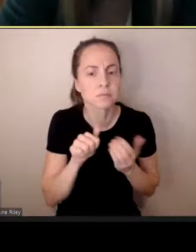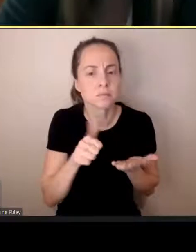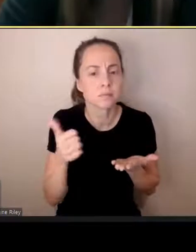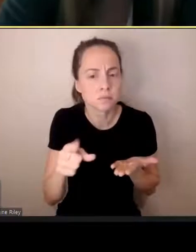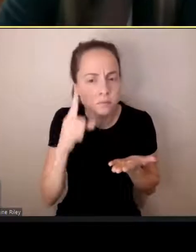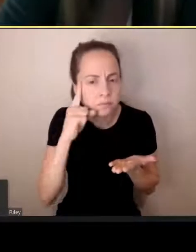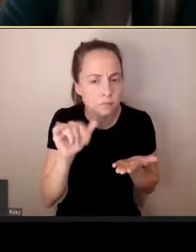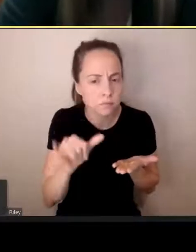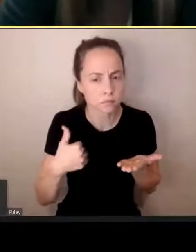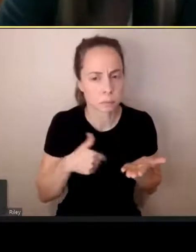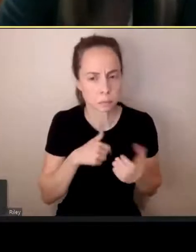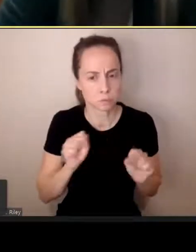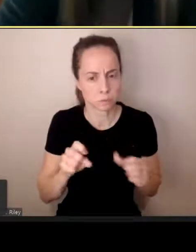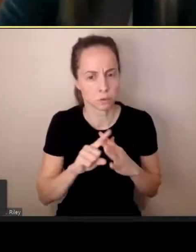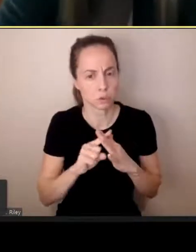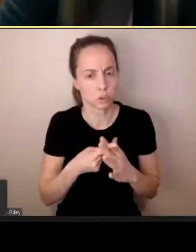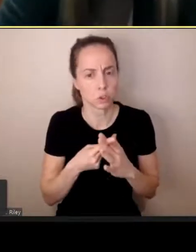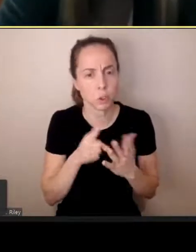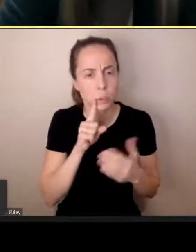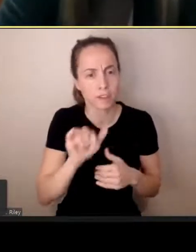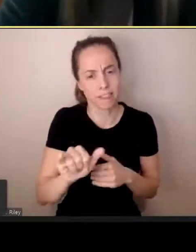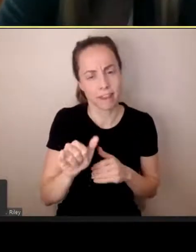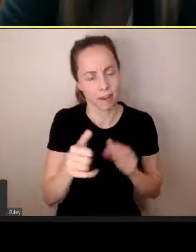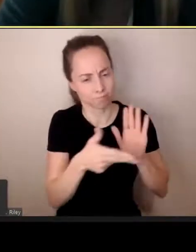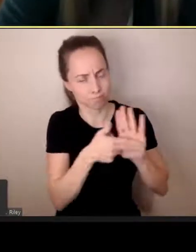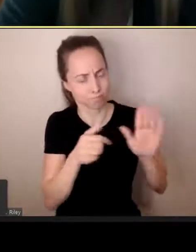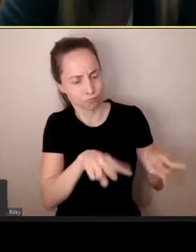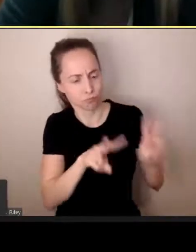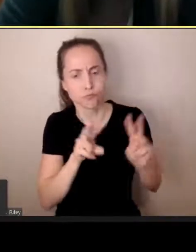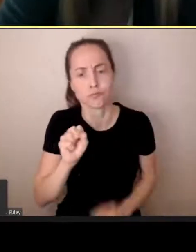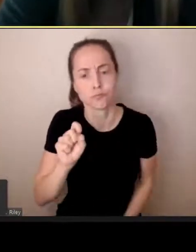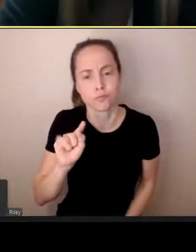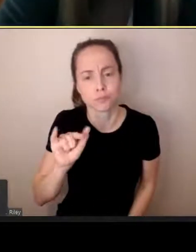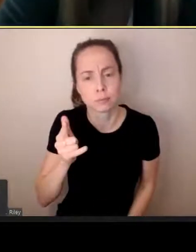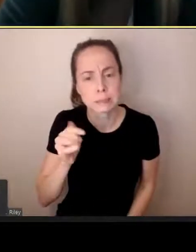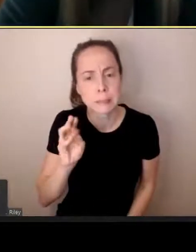that we could start breaking down the stigma with disabilities, especially in the